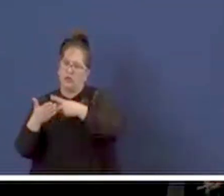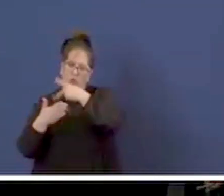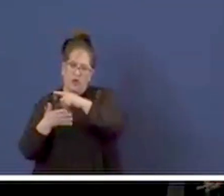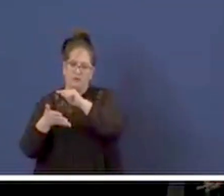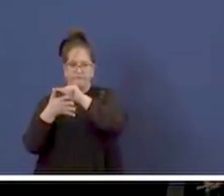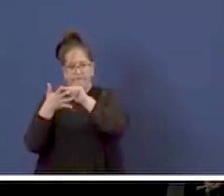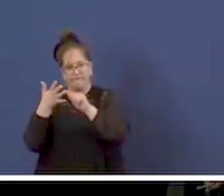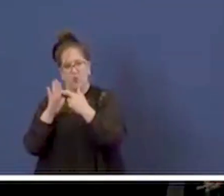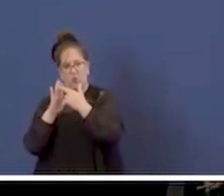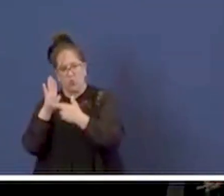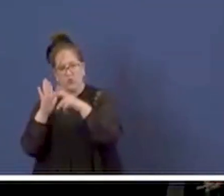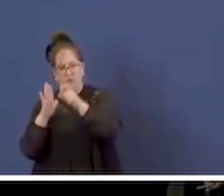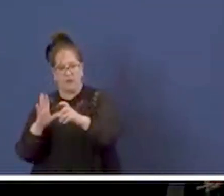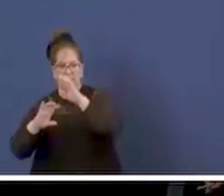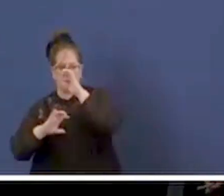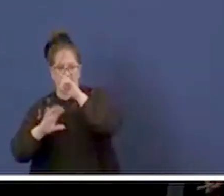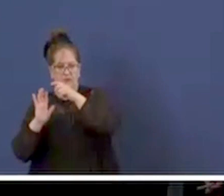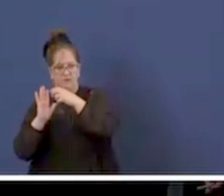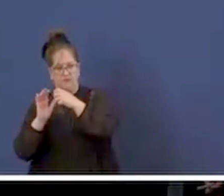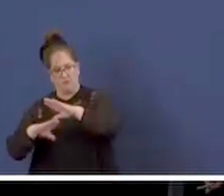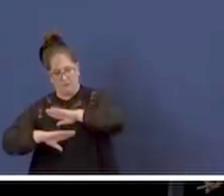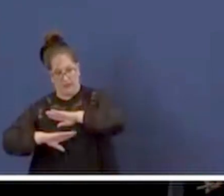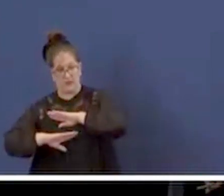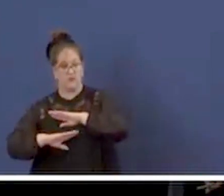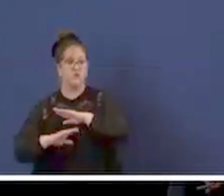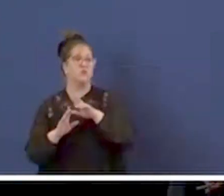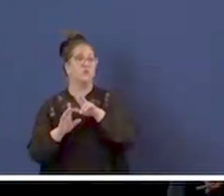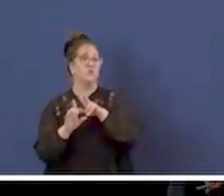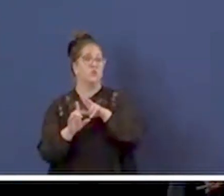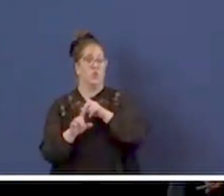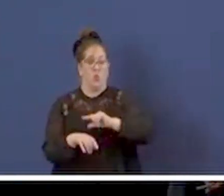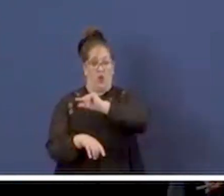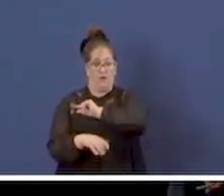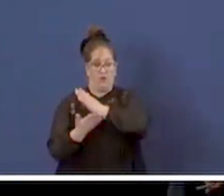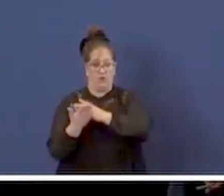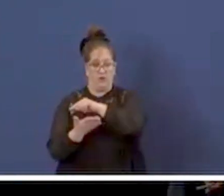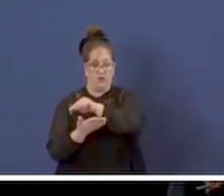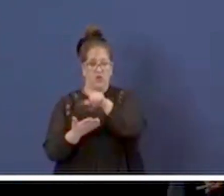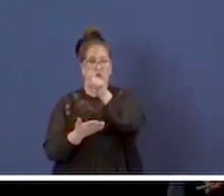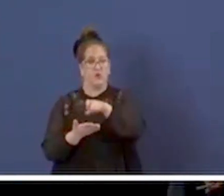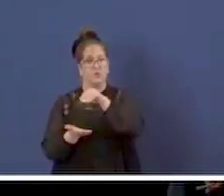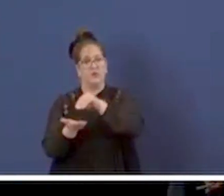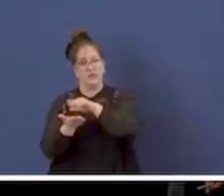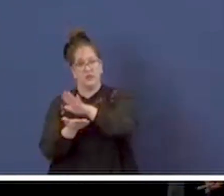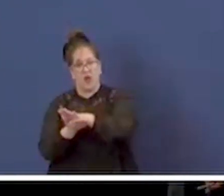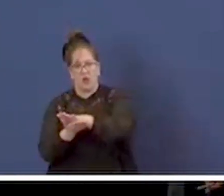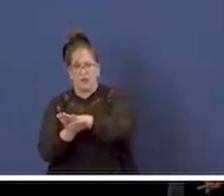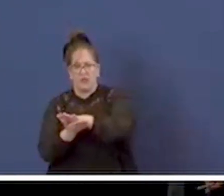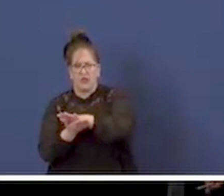that need to be met. In order to qualify for some of these housing voucher programs, you need to be documented HUD